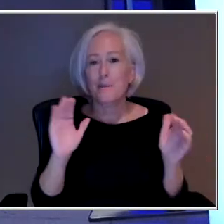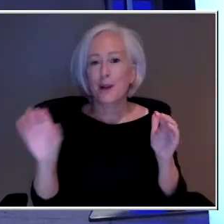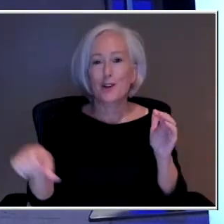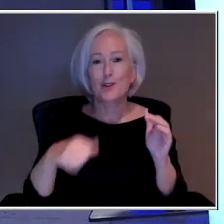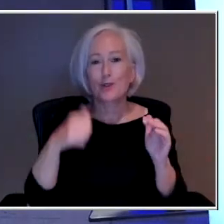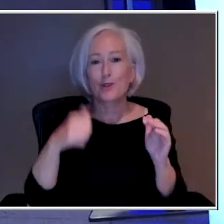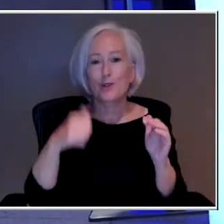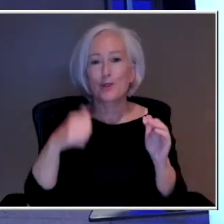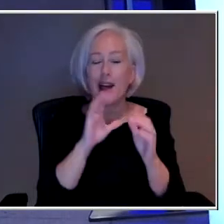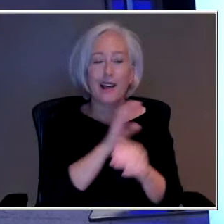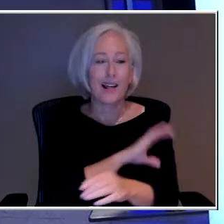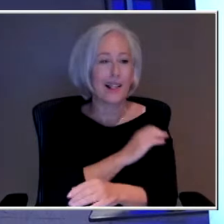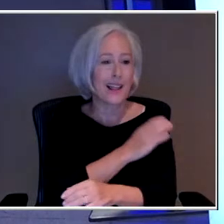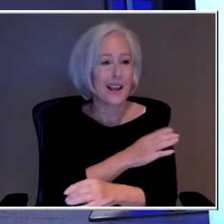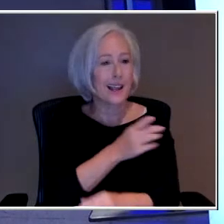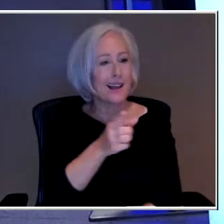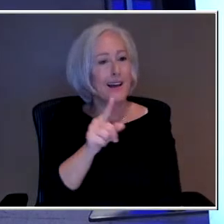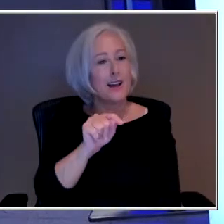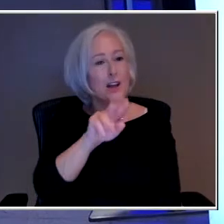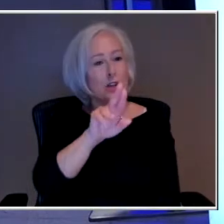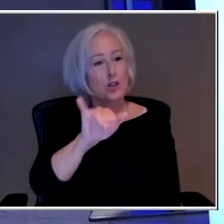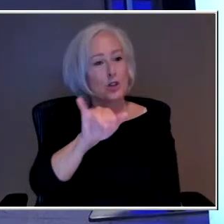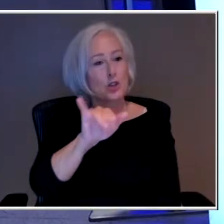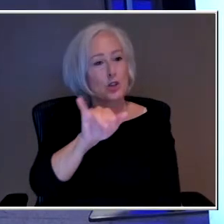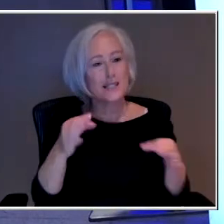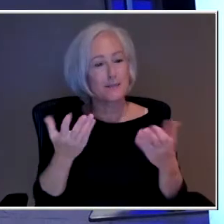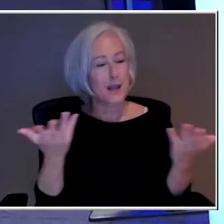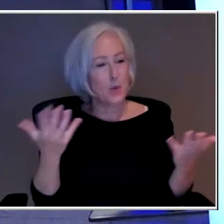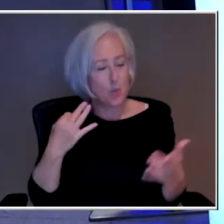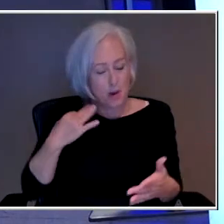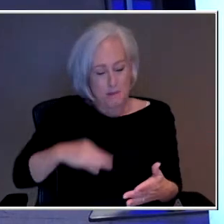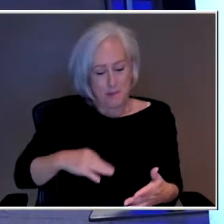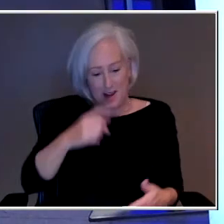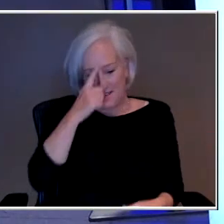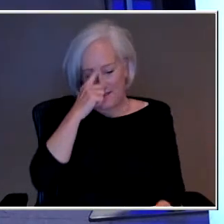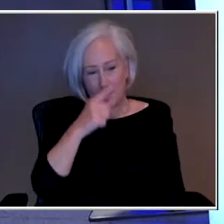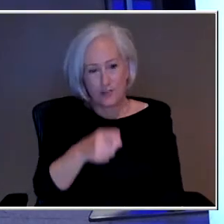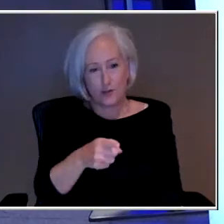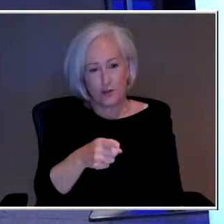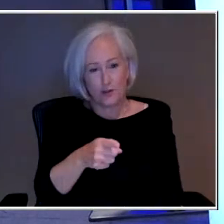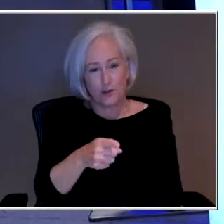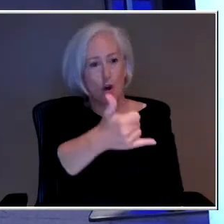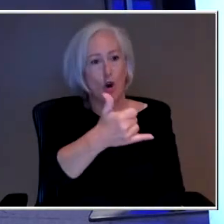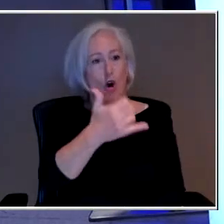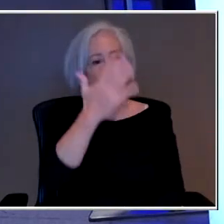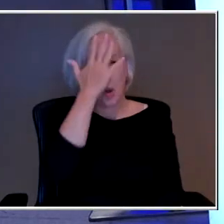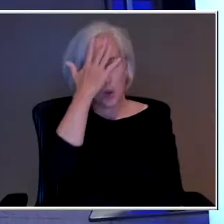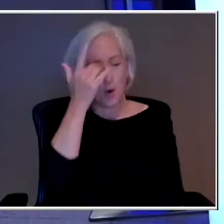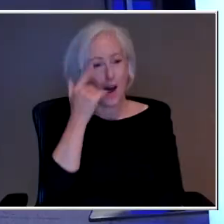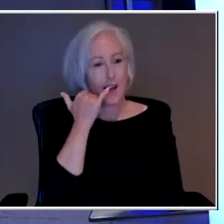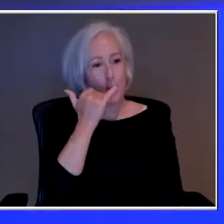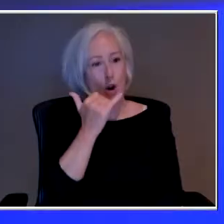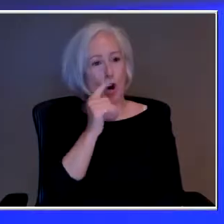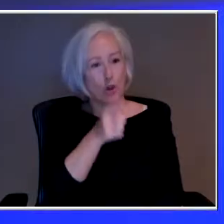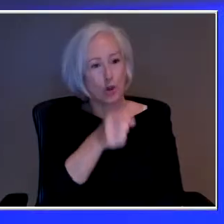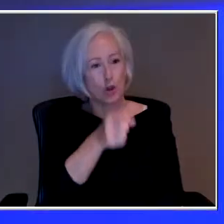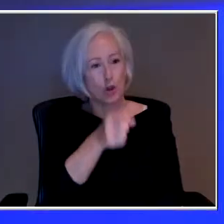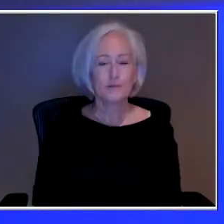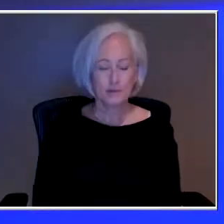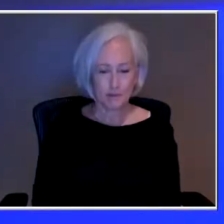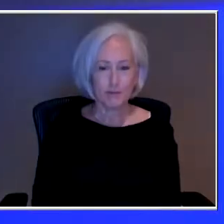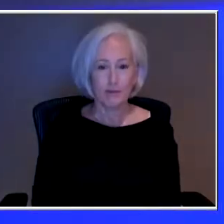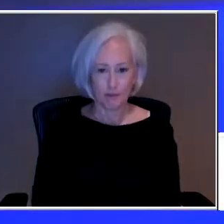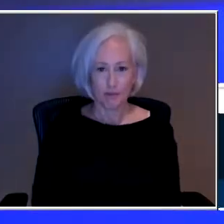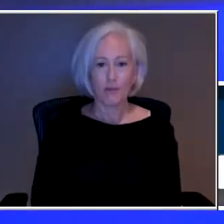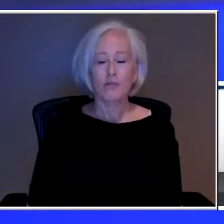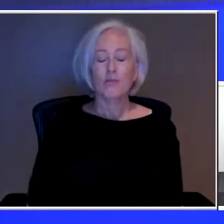just explain to us maybe some of those benefits so that people know when they pick up the phone to call why they're calling. So especially like we talked about earlier,